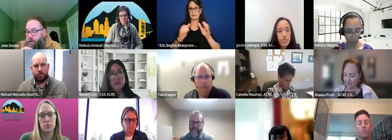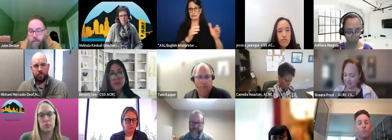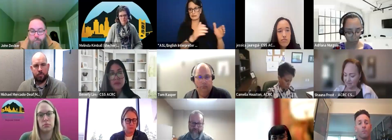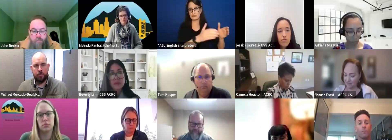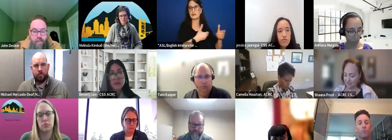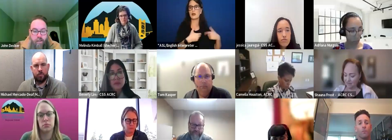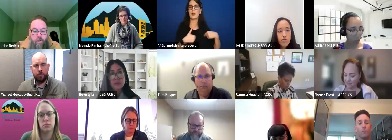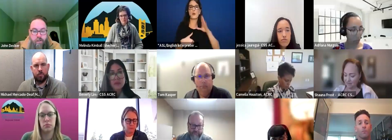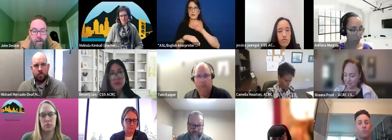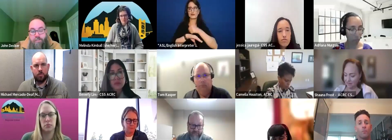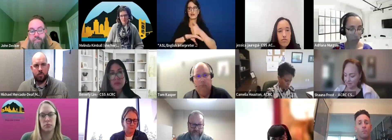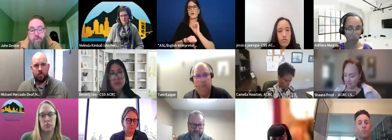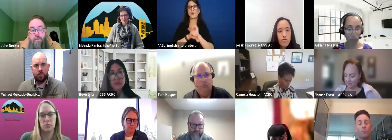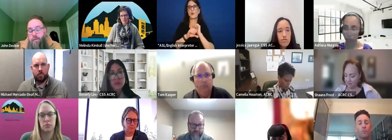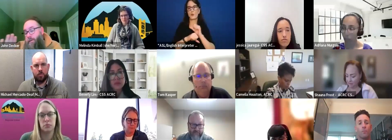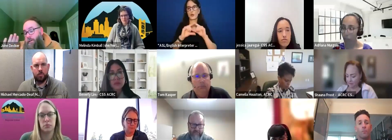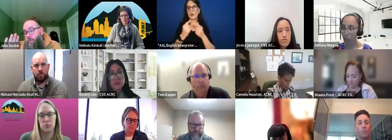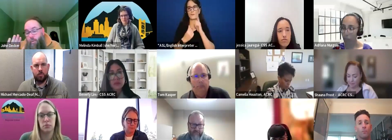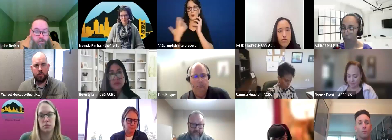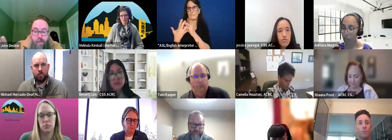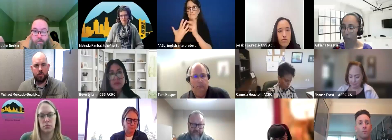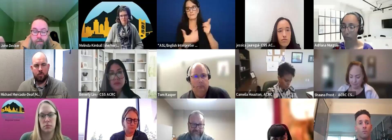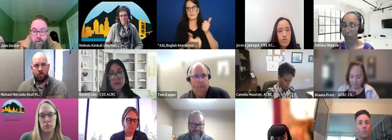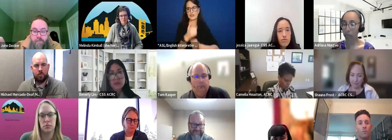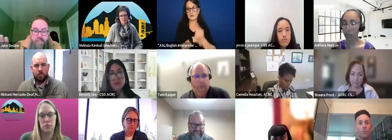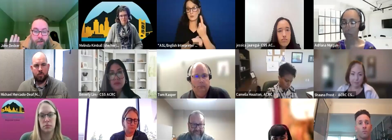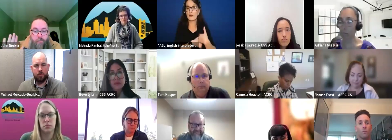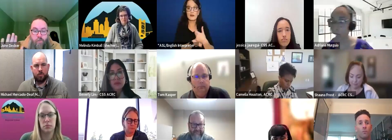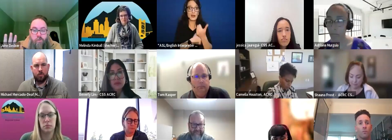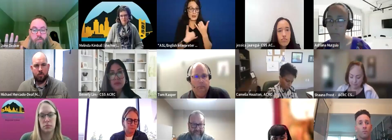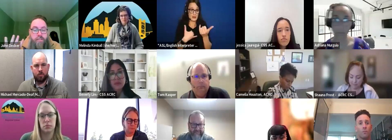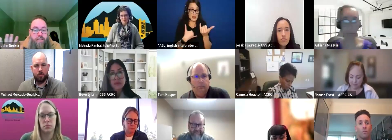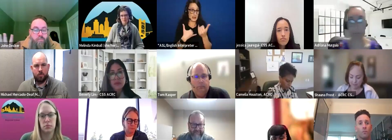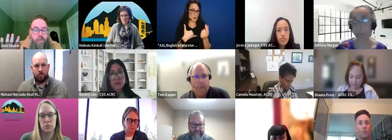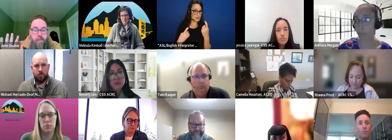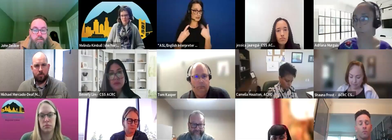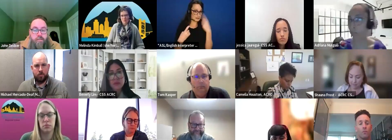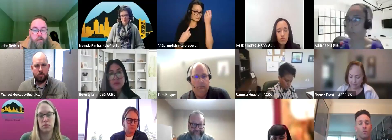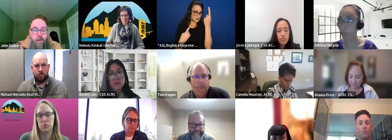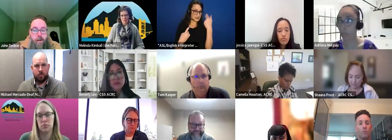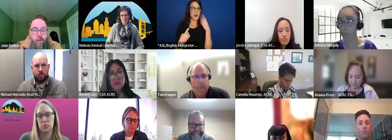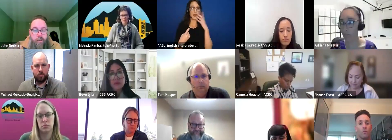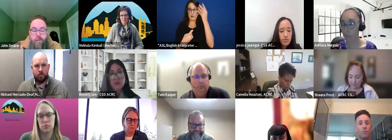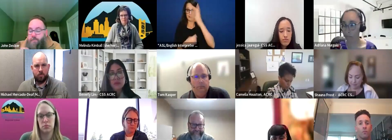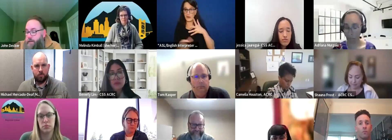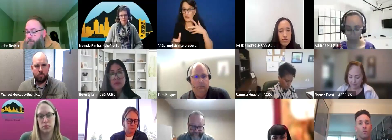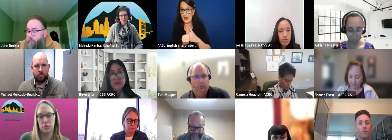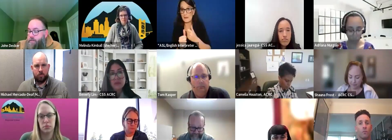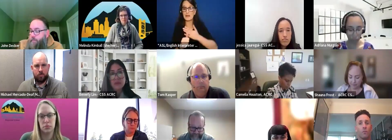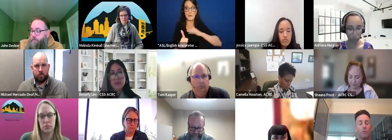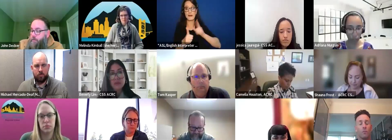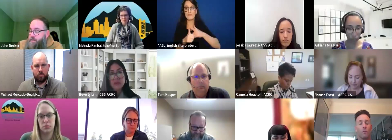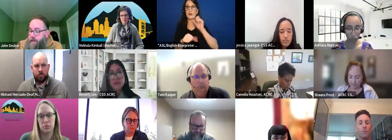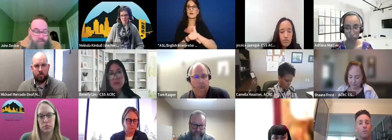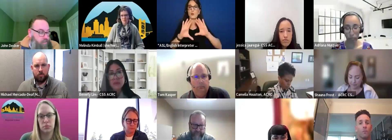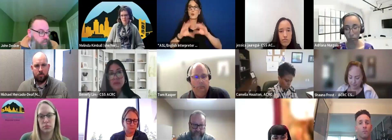these work groups. So any question I just know that we're going to be able to give you updates. My first work group meeting is next week. And so I'll have an update in a couple